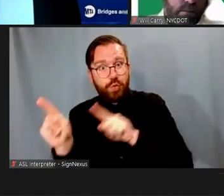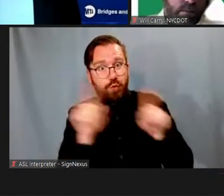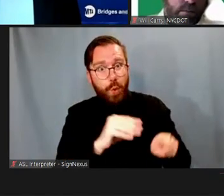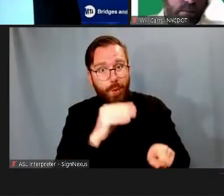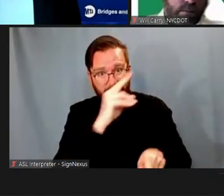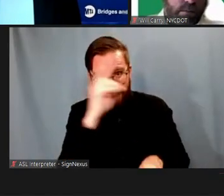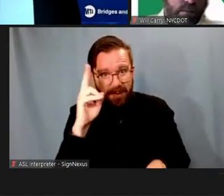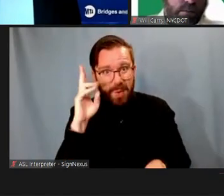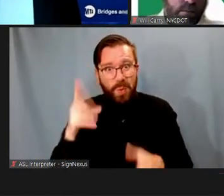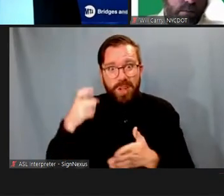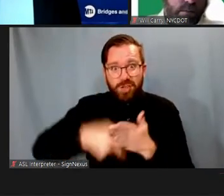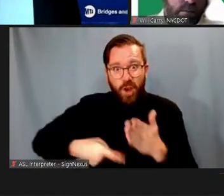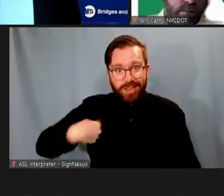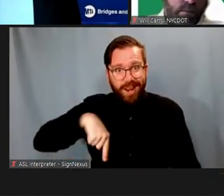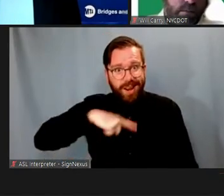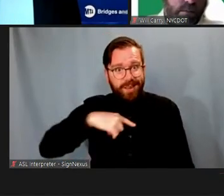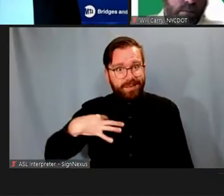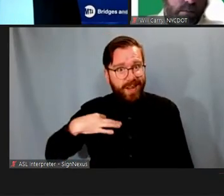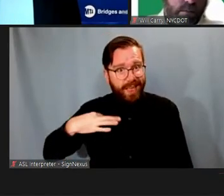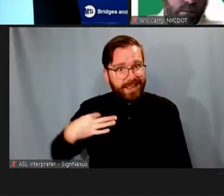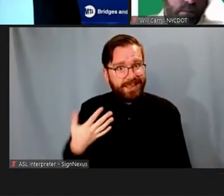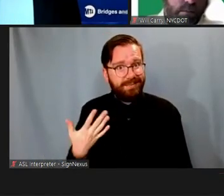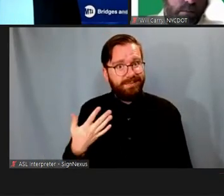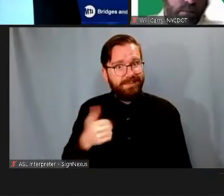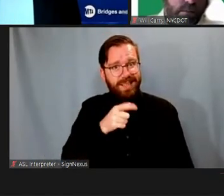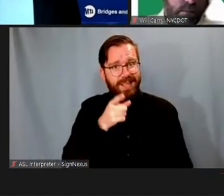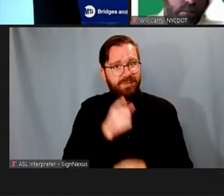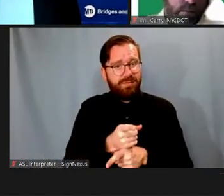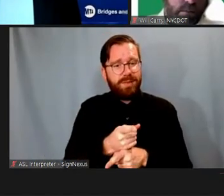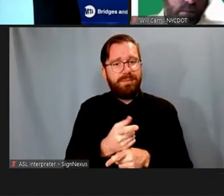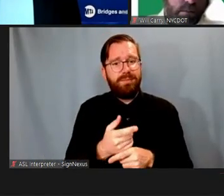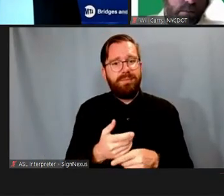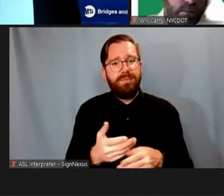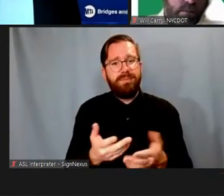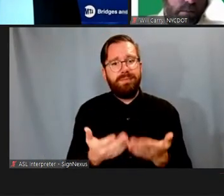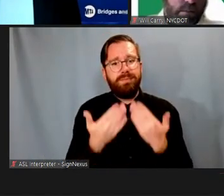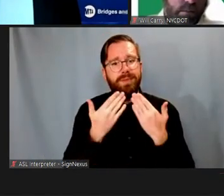this comes true thanks for not